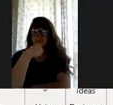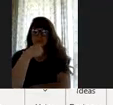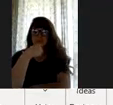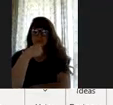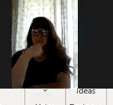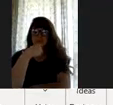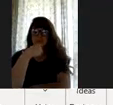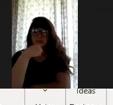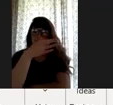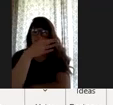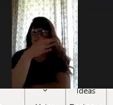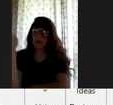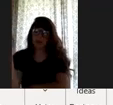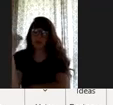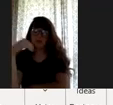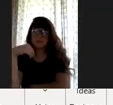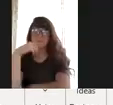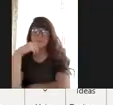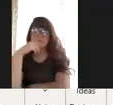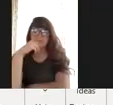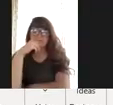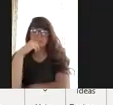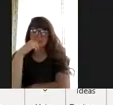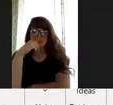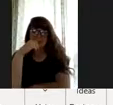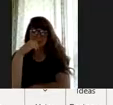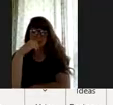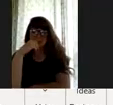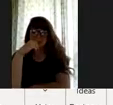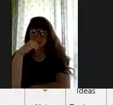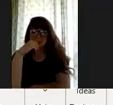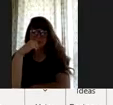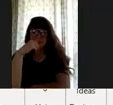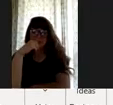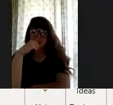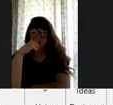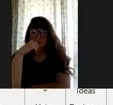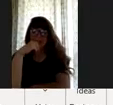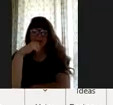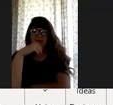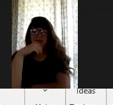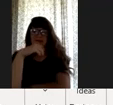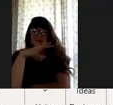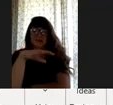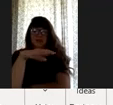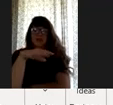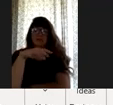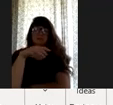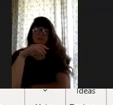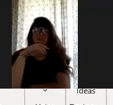So, The pew. Yeah. Well, explain that pew that you just did. What is